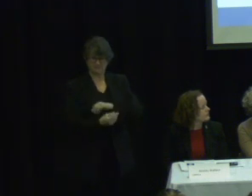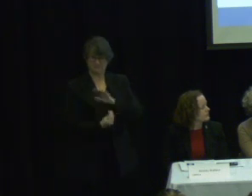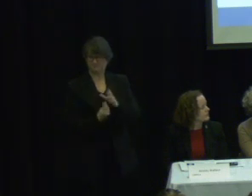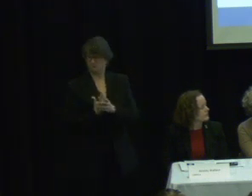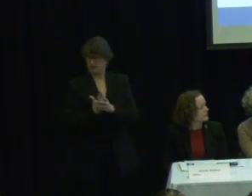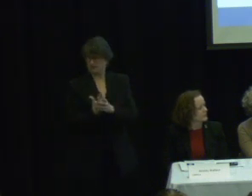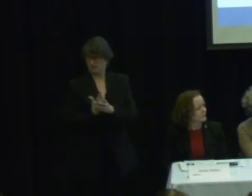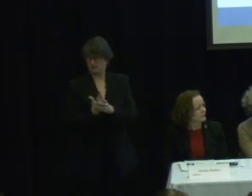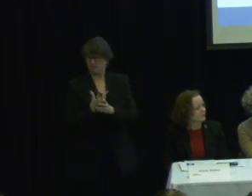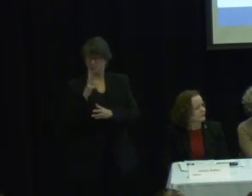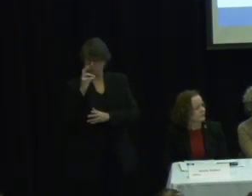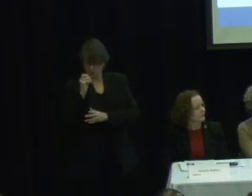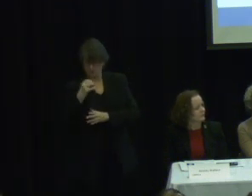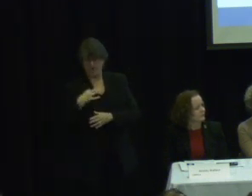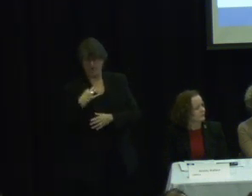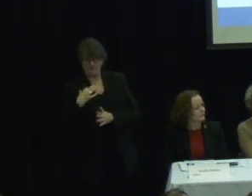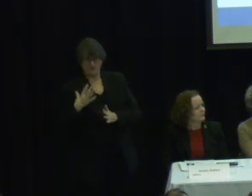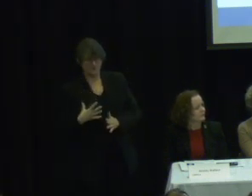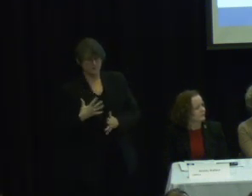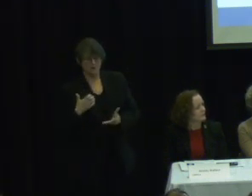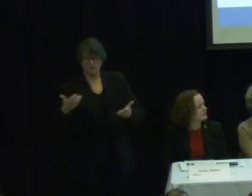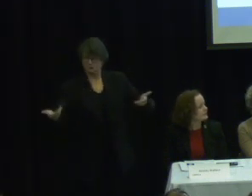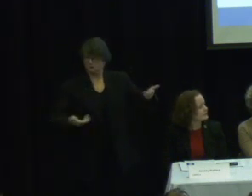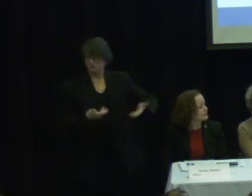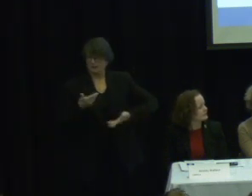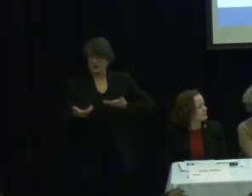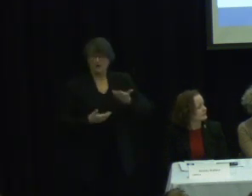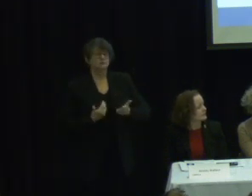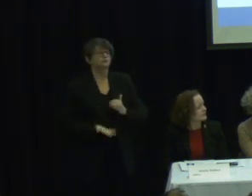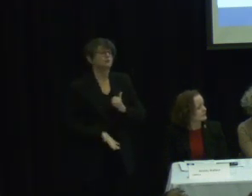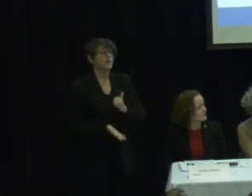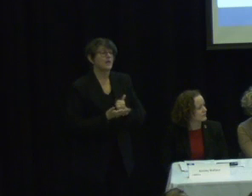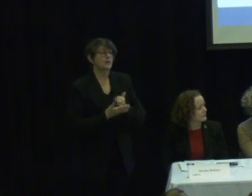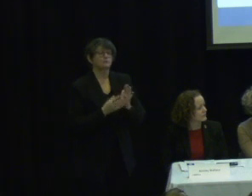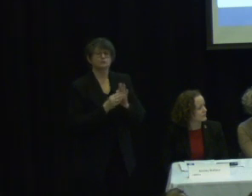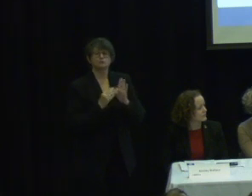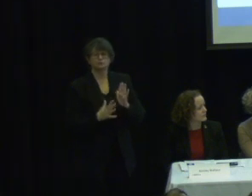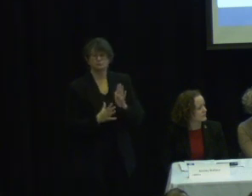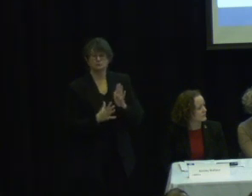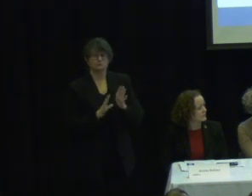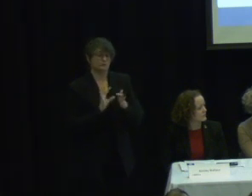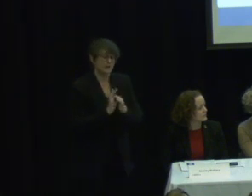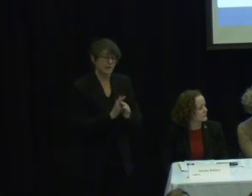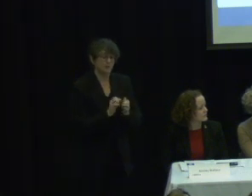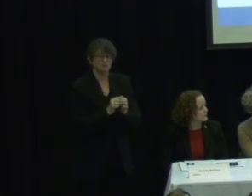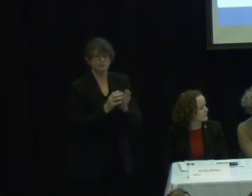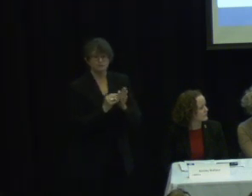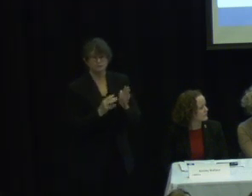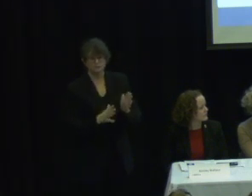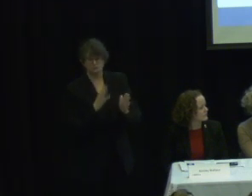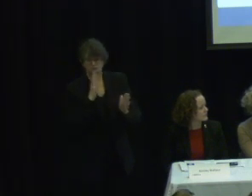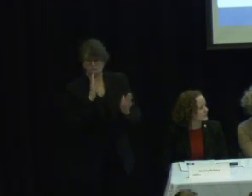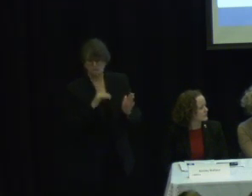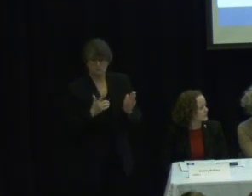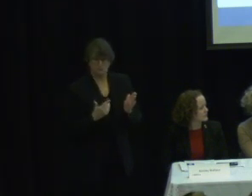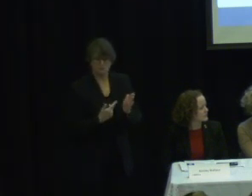to bring on to help our students, to connect with our students, to do programming.